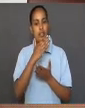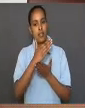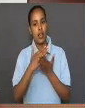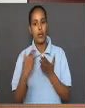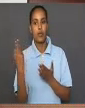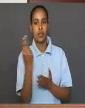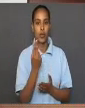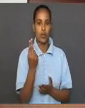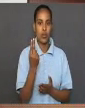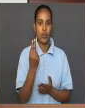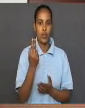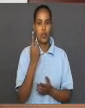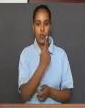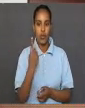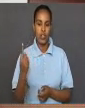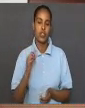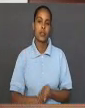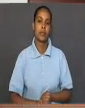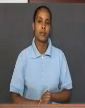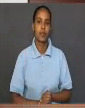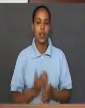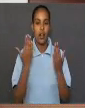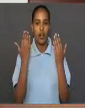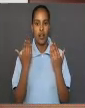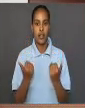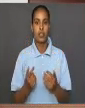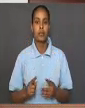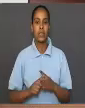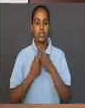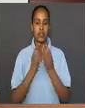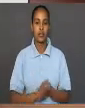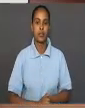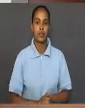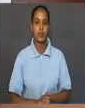some of the uses for each. Let us begin.